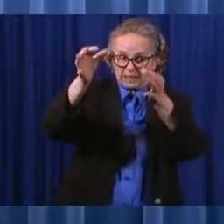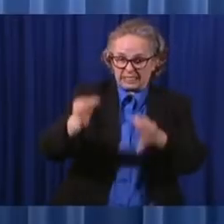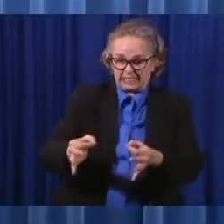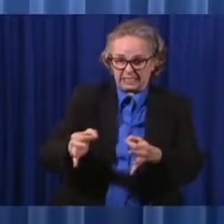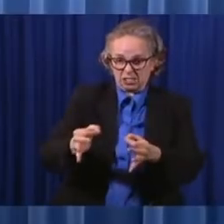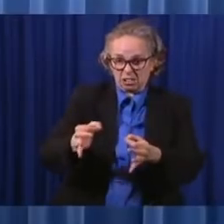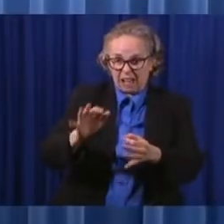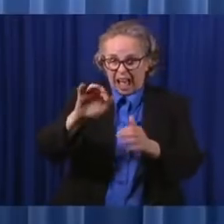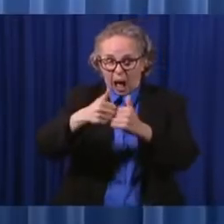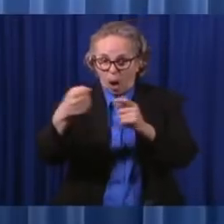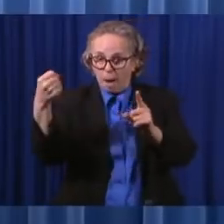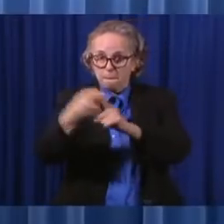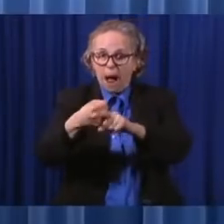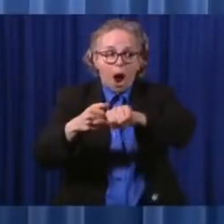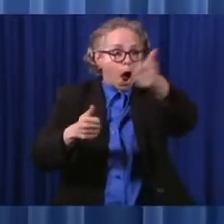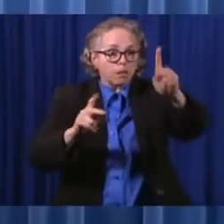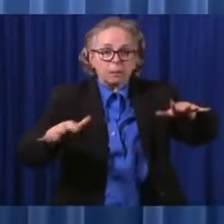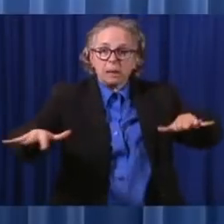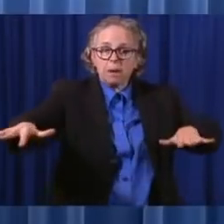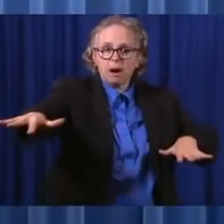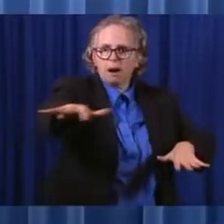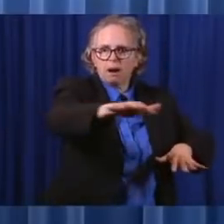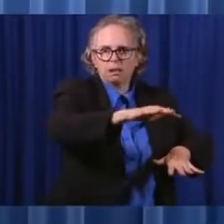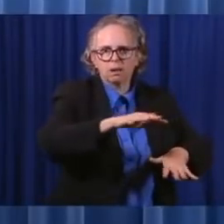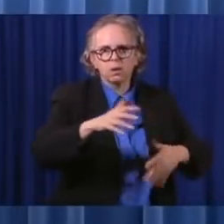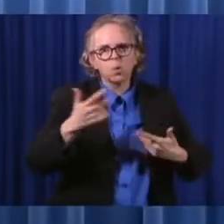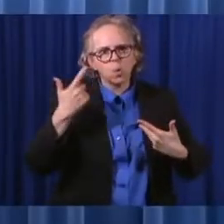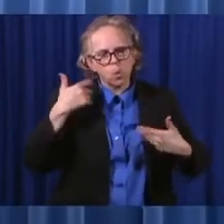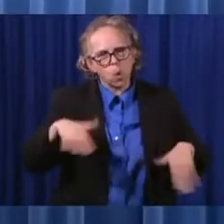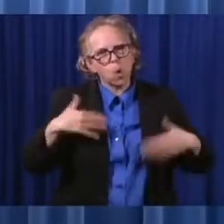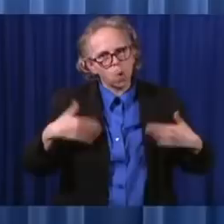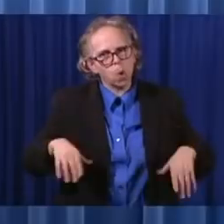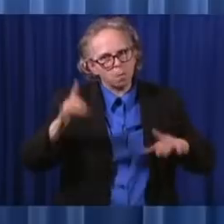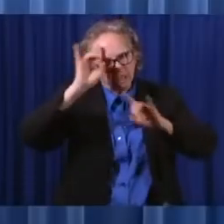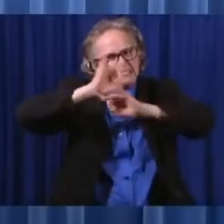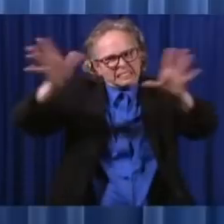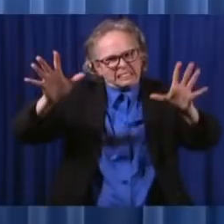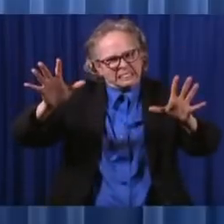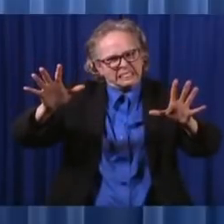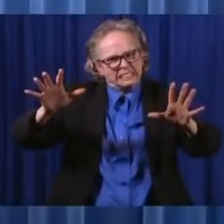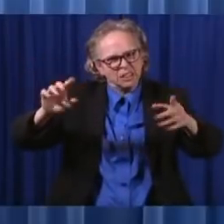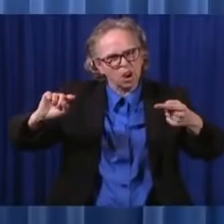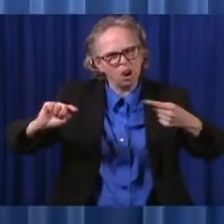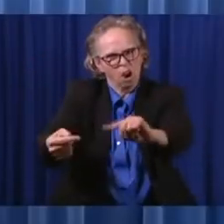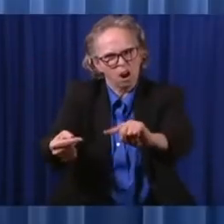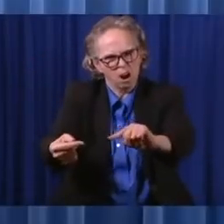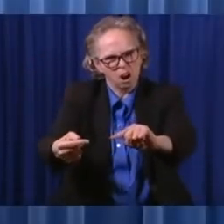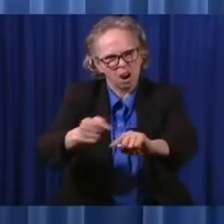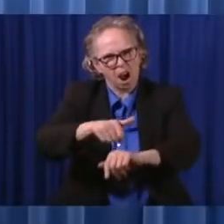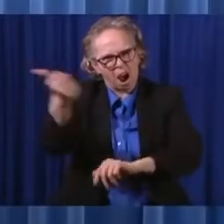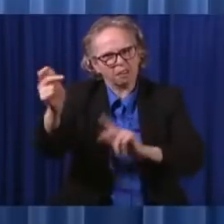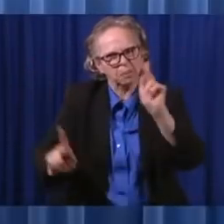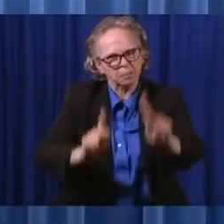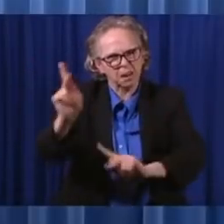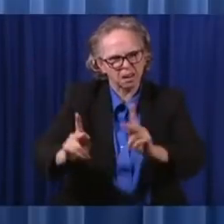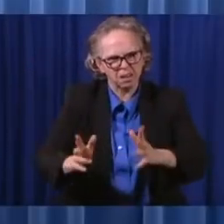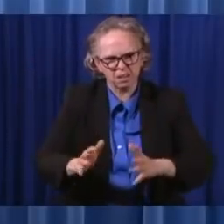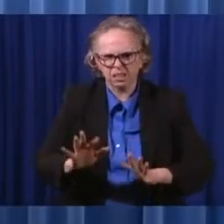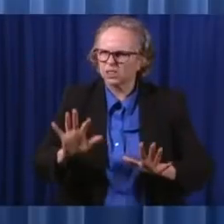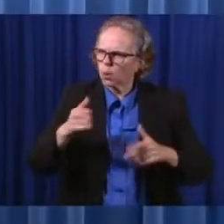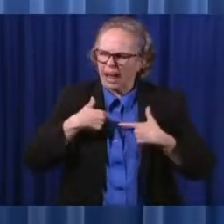detriment, to their serious detriment, we have to draw back a little bit.